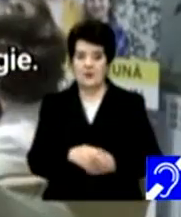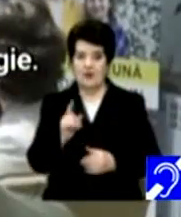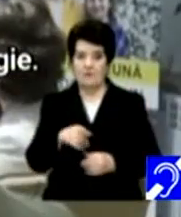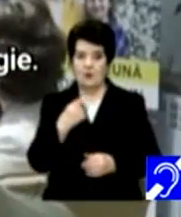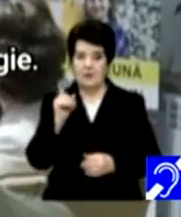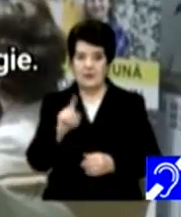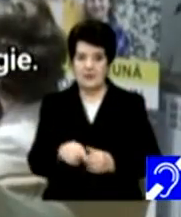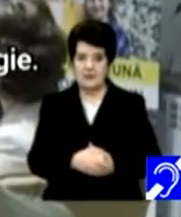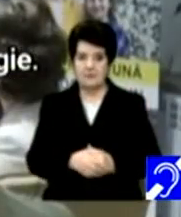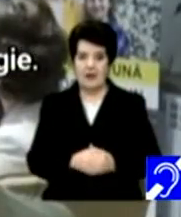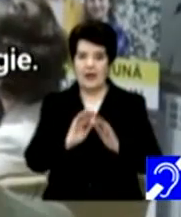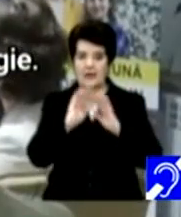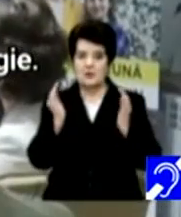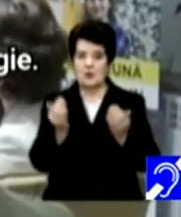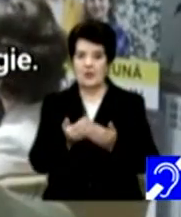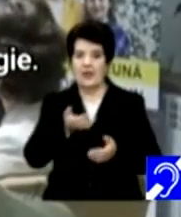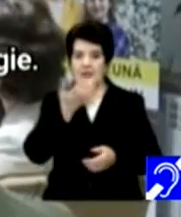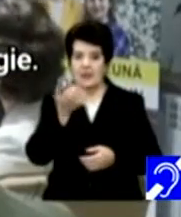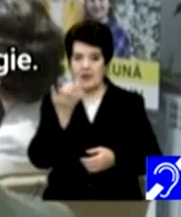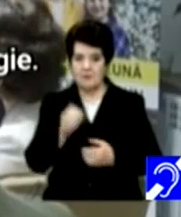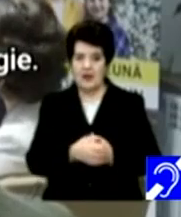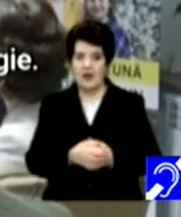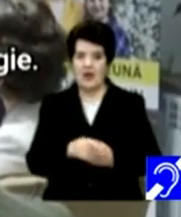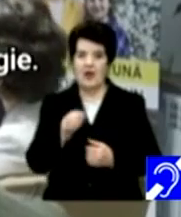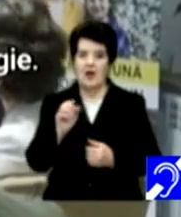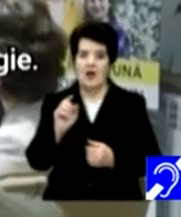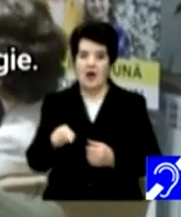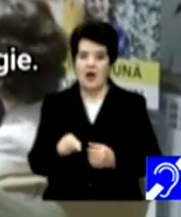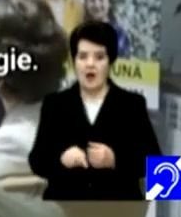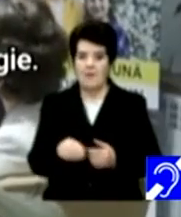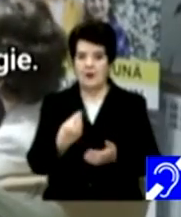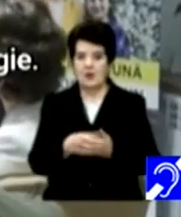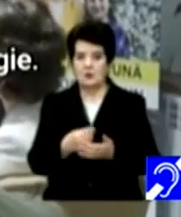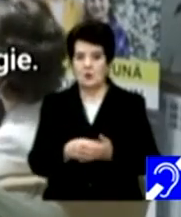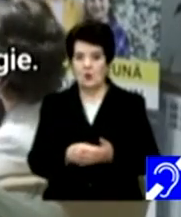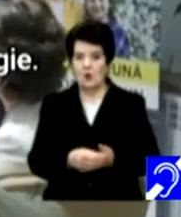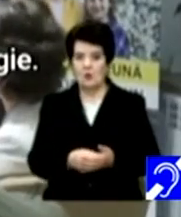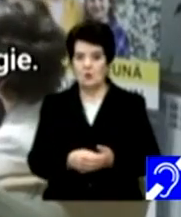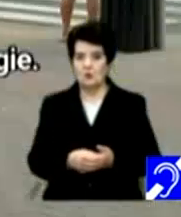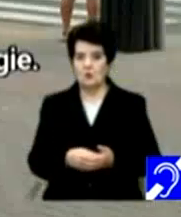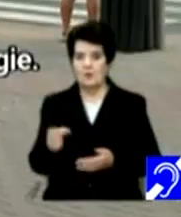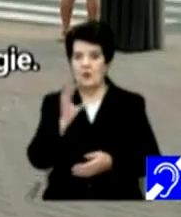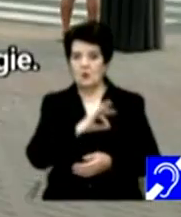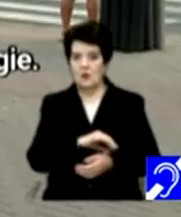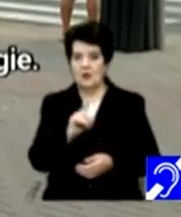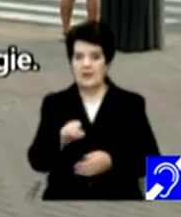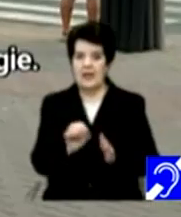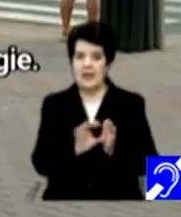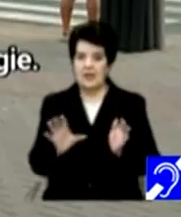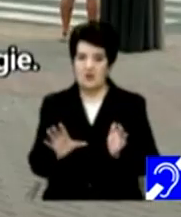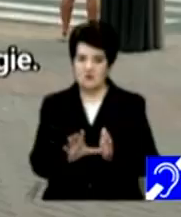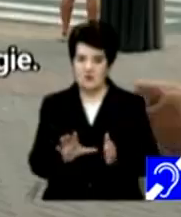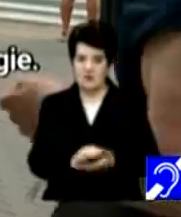improvement that could be to improve the thermal isolation of buildings, lower the energy consumption for